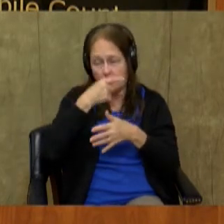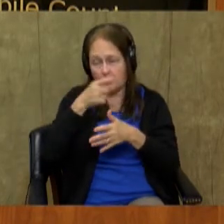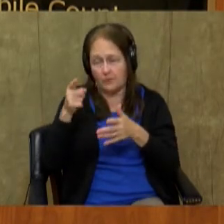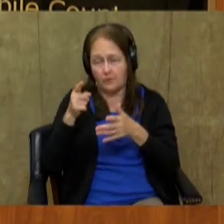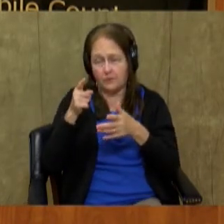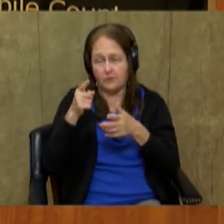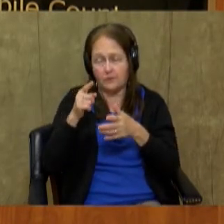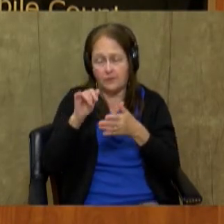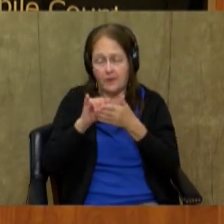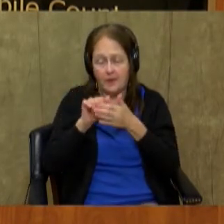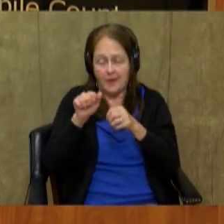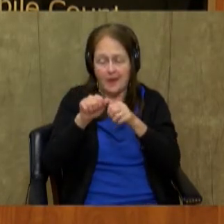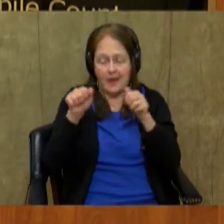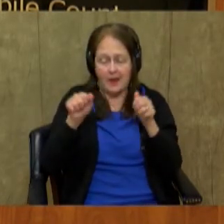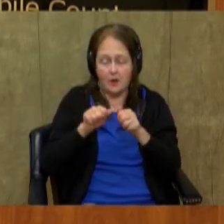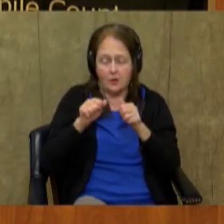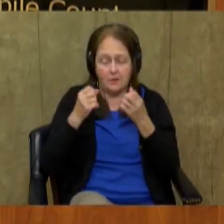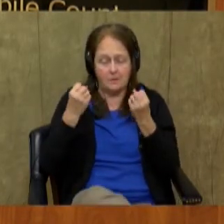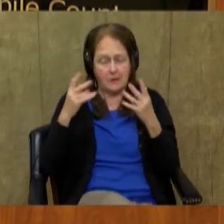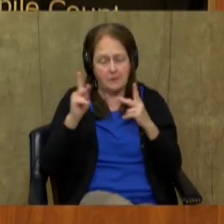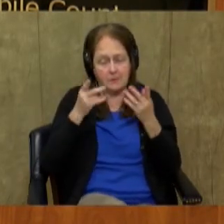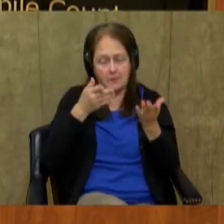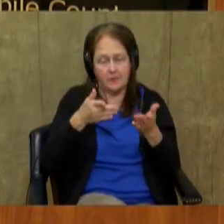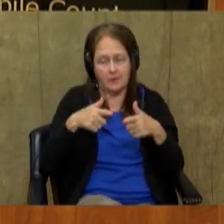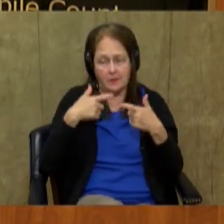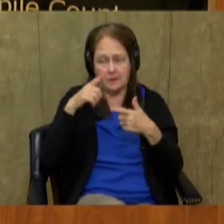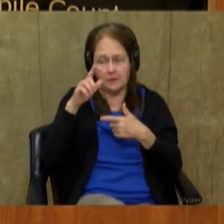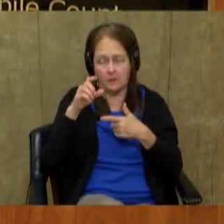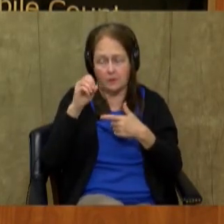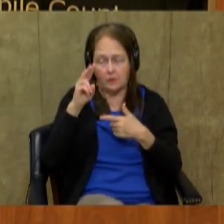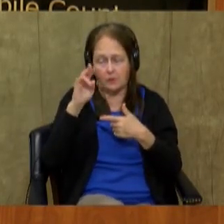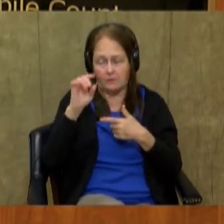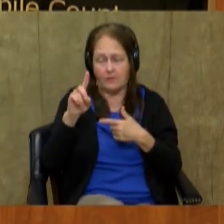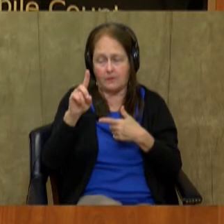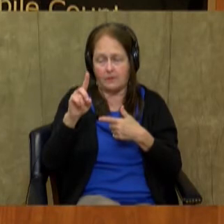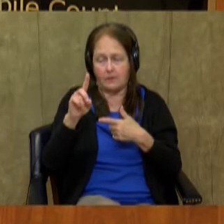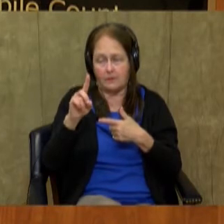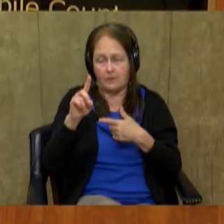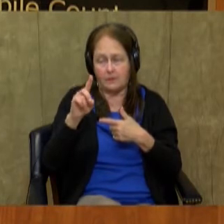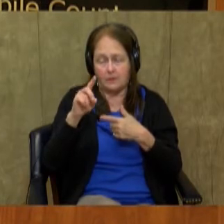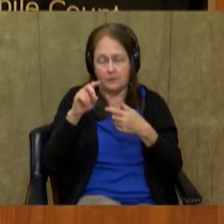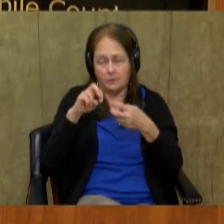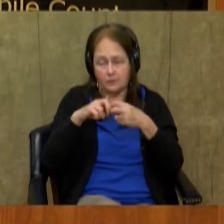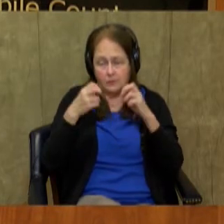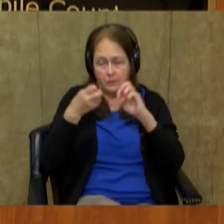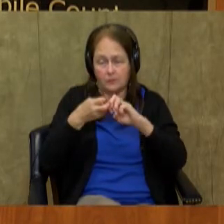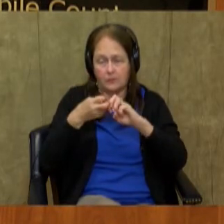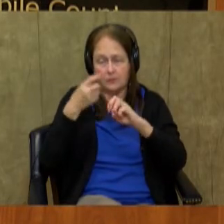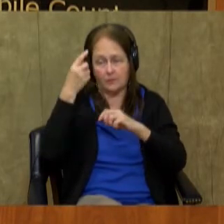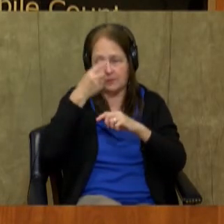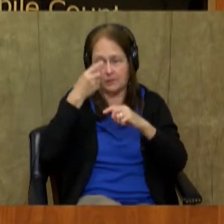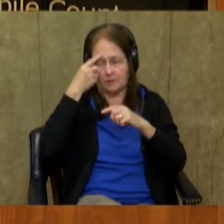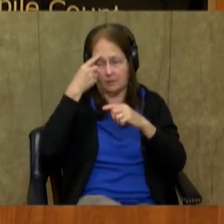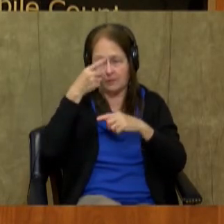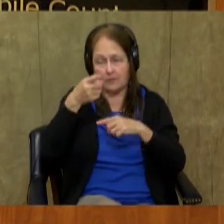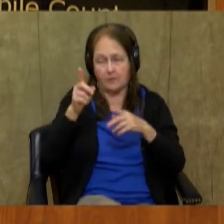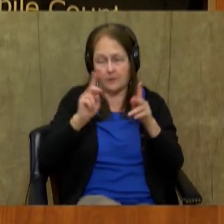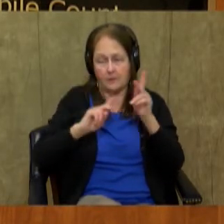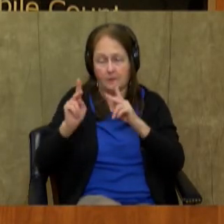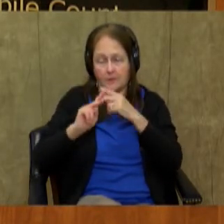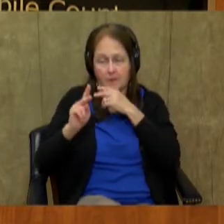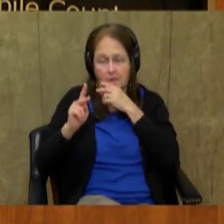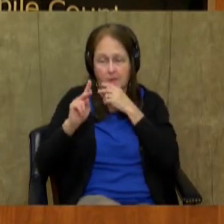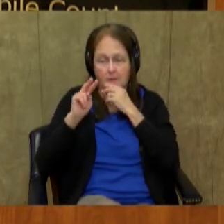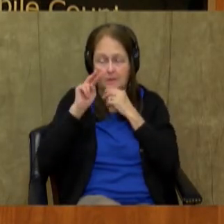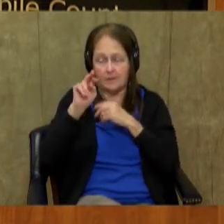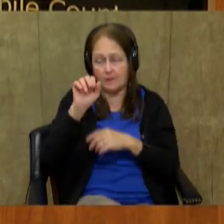very densely populated area and they're dealing with the COVID crisis. So we think about those people. All right, so